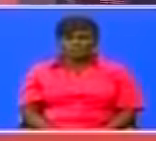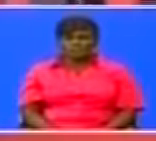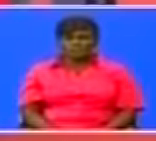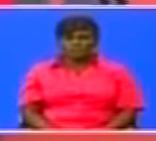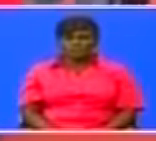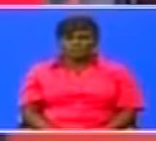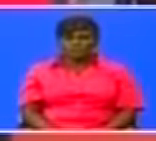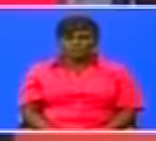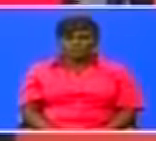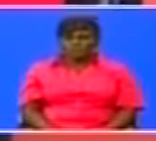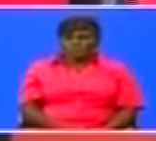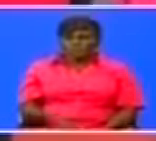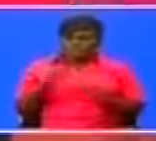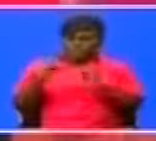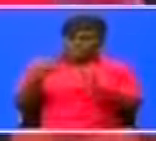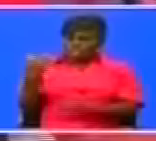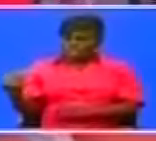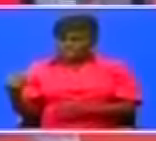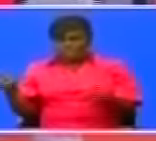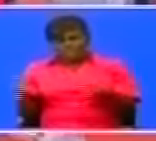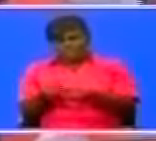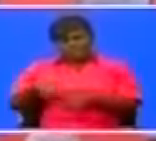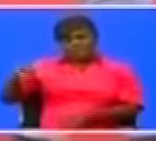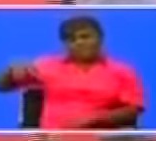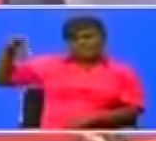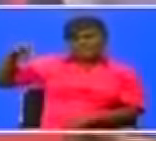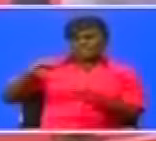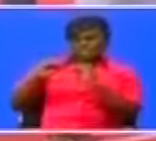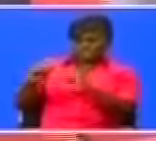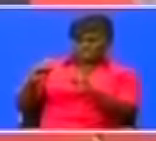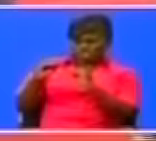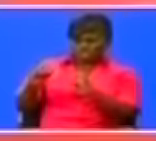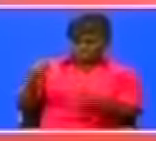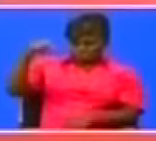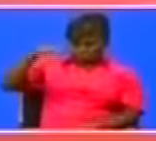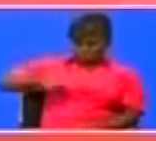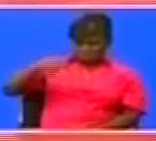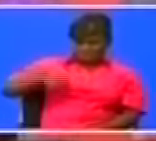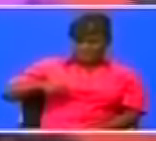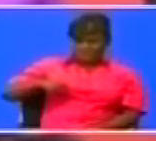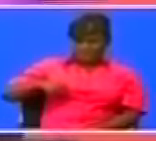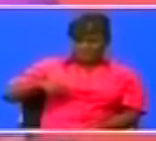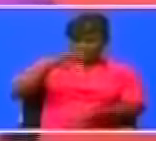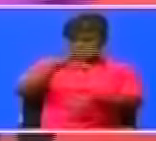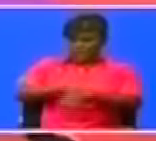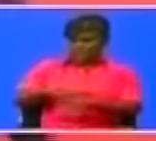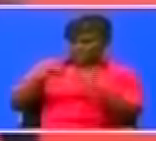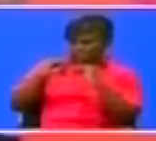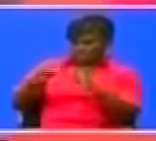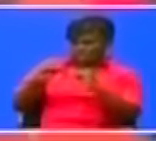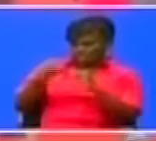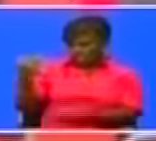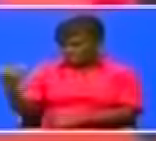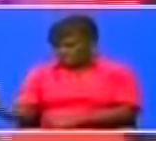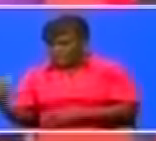He trains not only children but also adults. On this particular day, we found him training